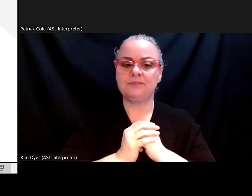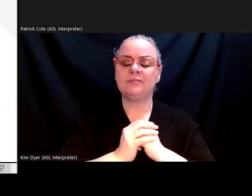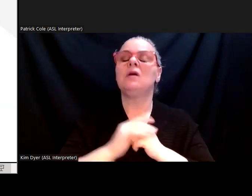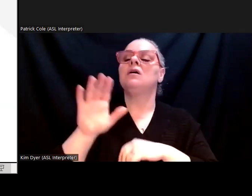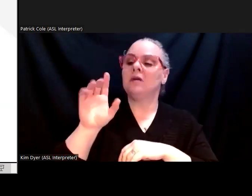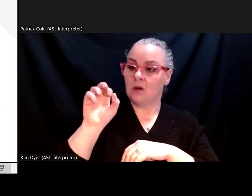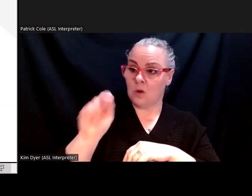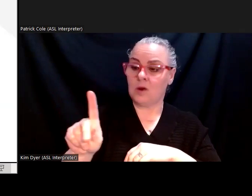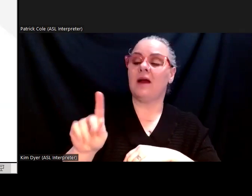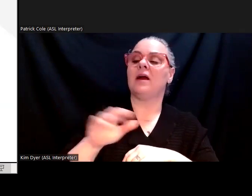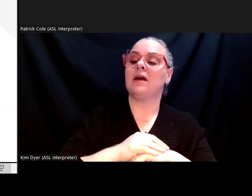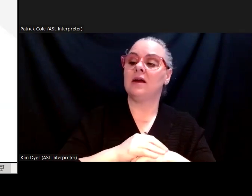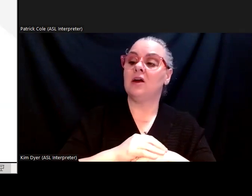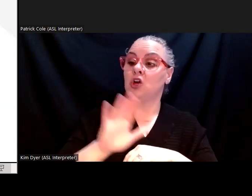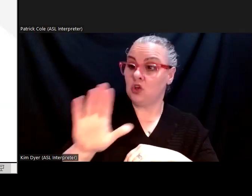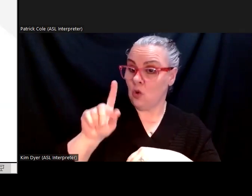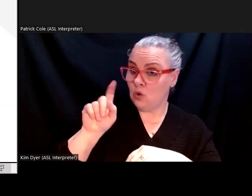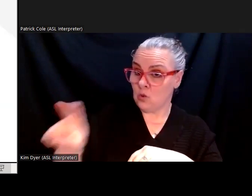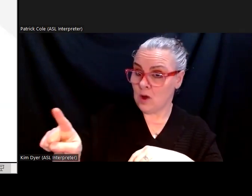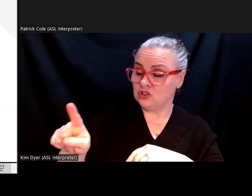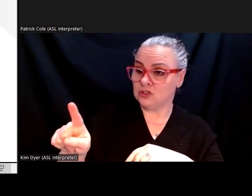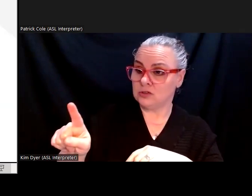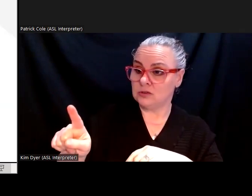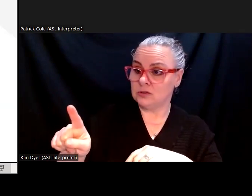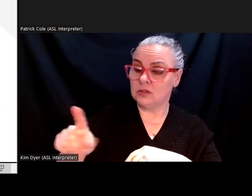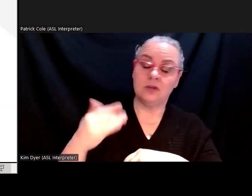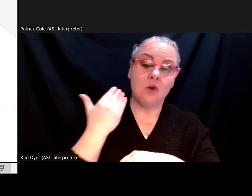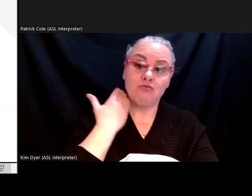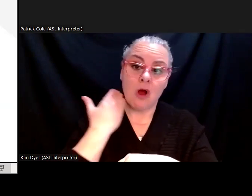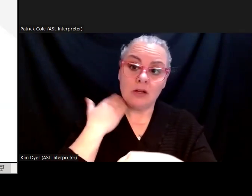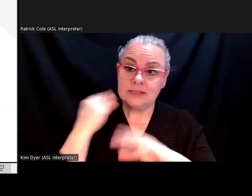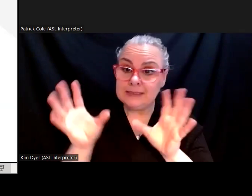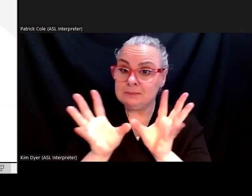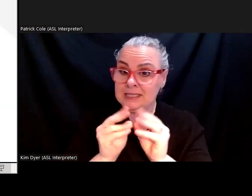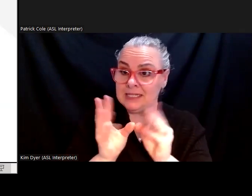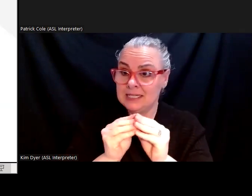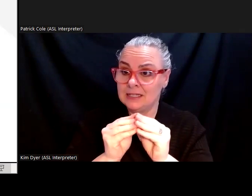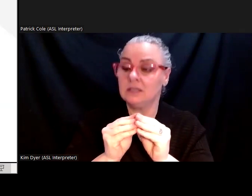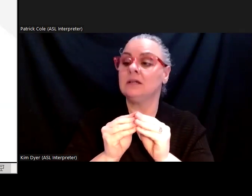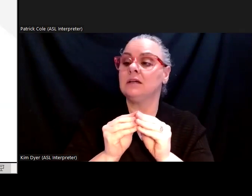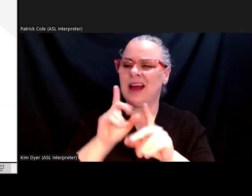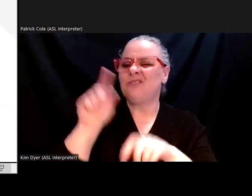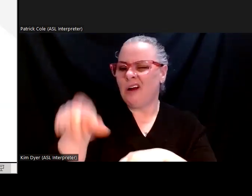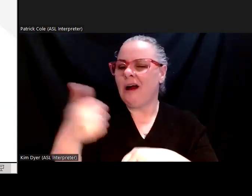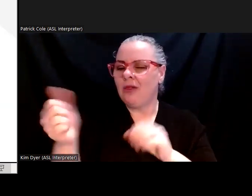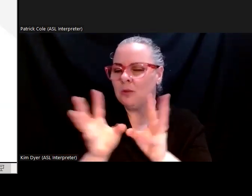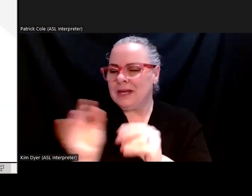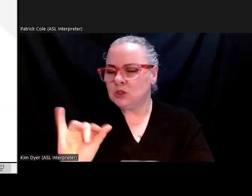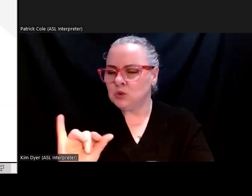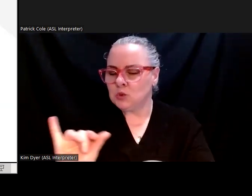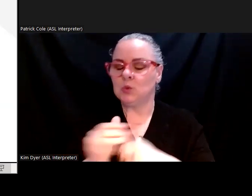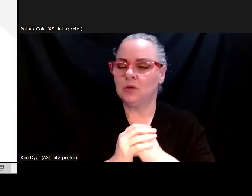answer your question, Ms. Rodriguez, there for the Brockton meeting, we do, and actually for the other meetings we have as